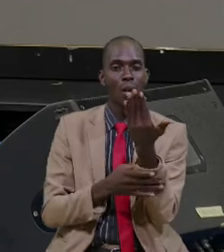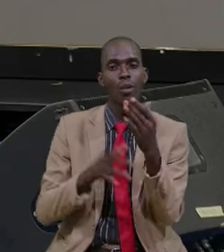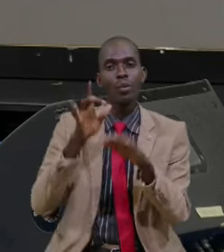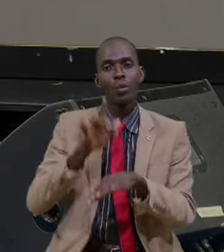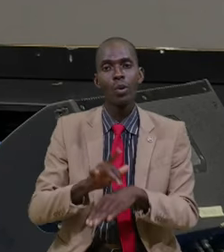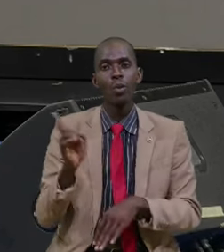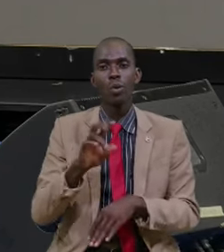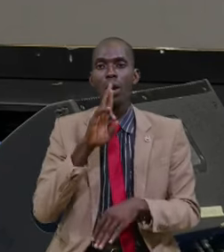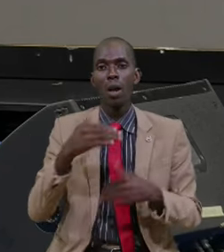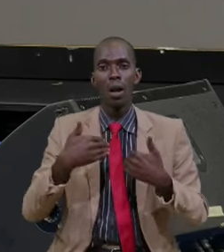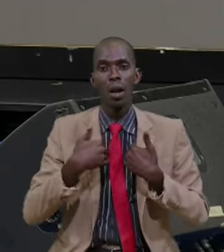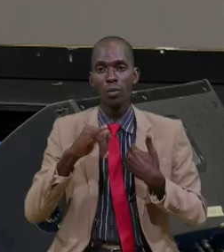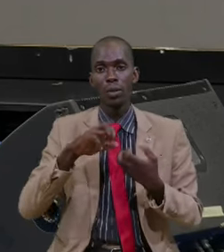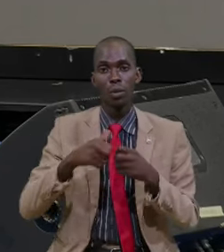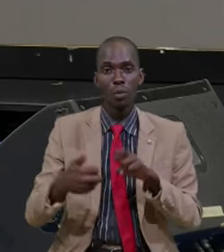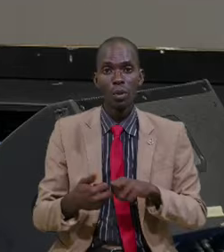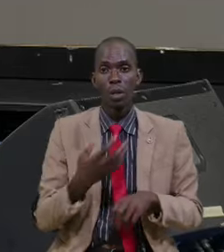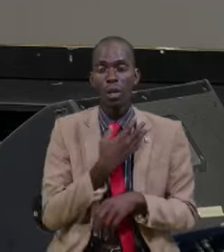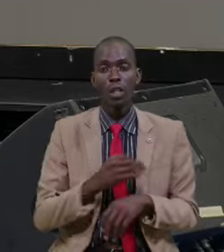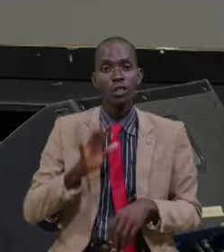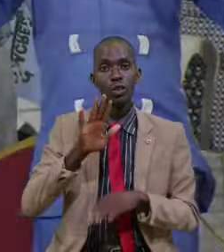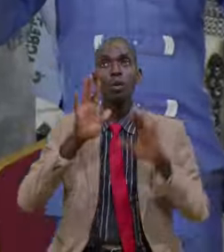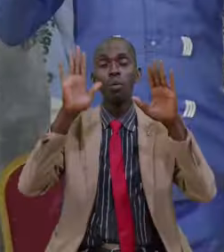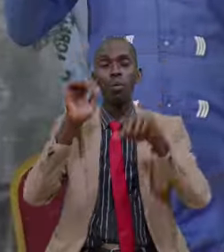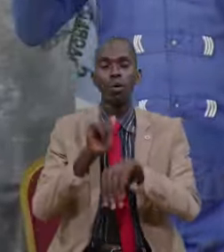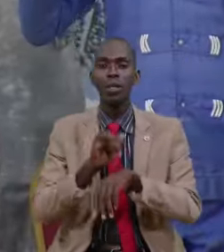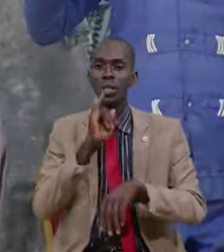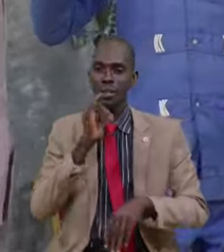your miracle is right now.